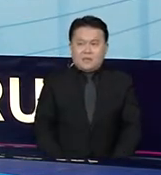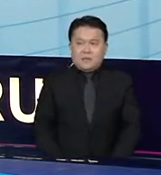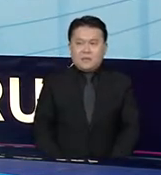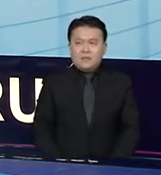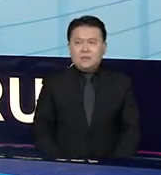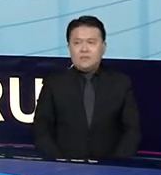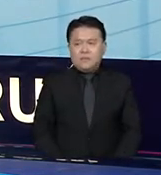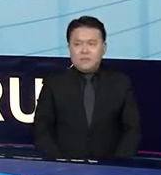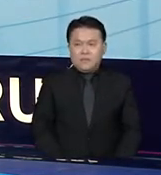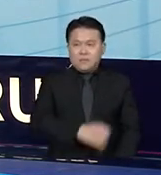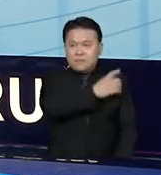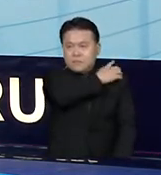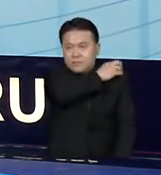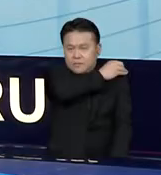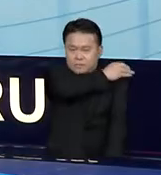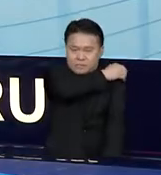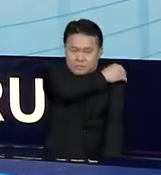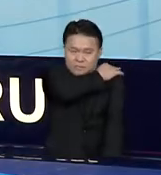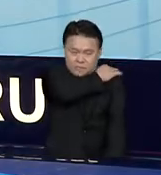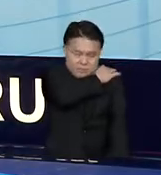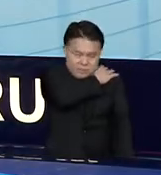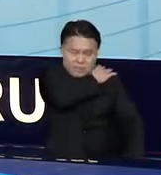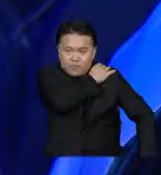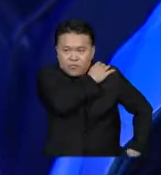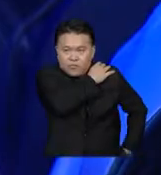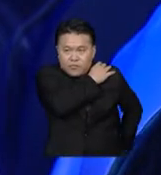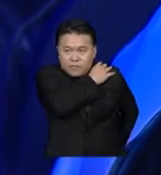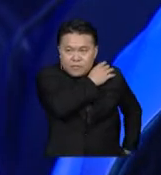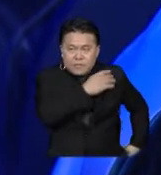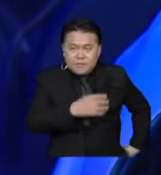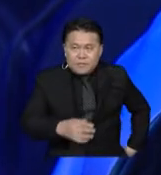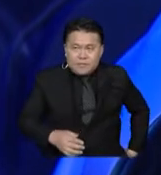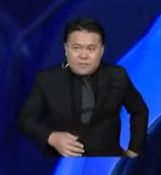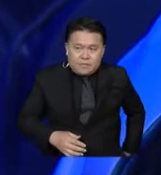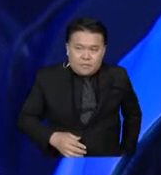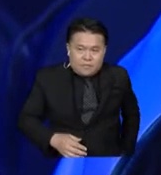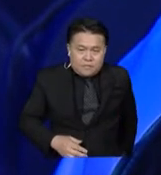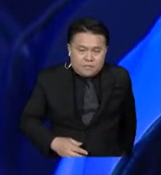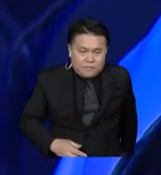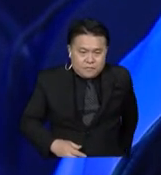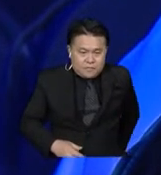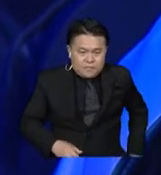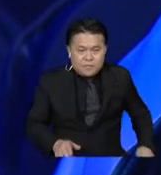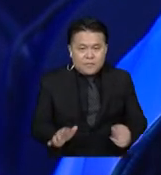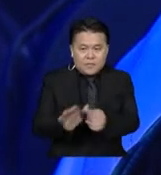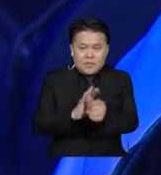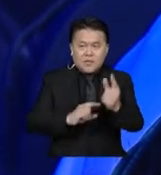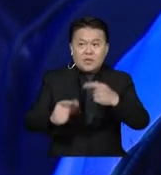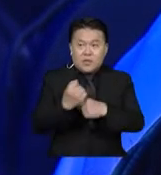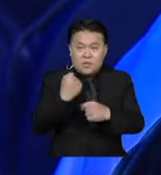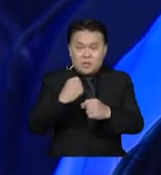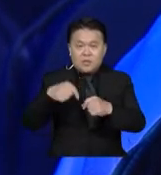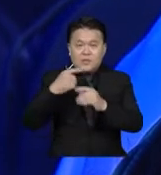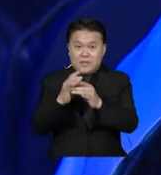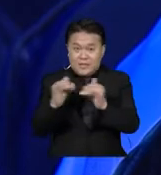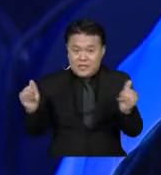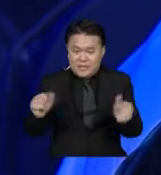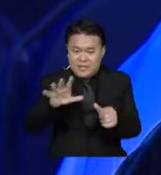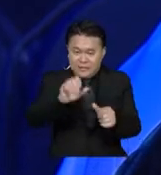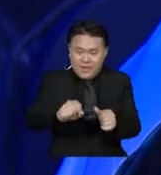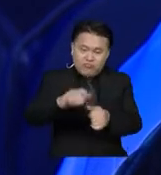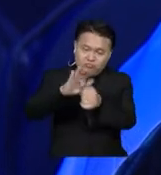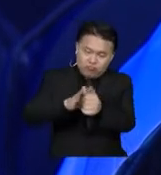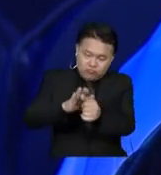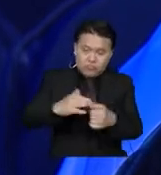to be touched and held and hugged. The surprise was their bodies also changed. The friendly